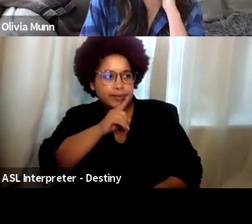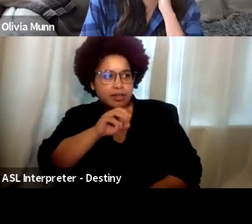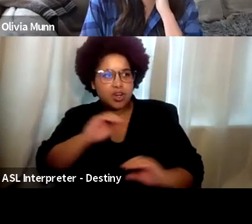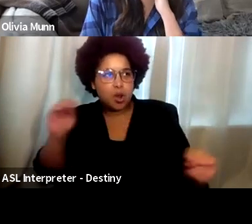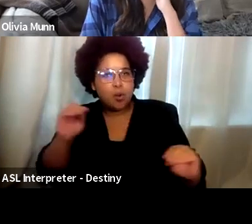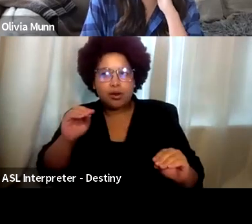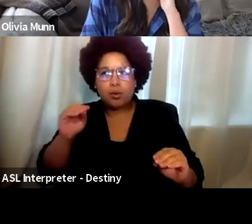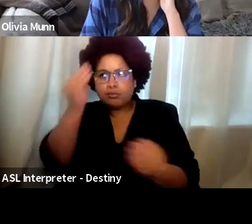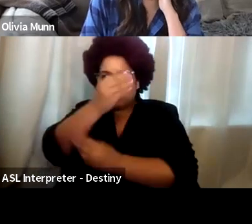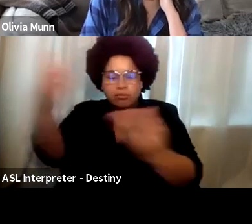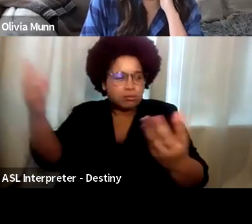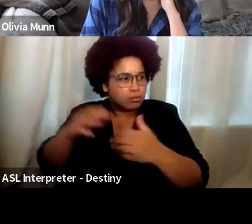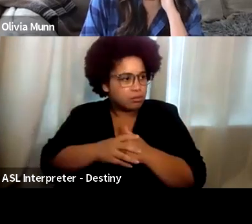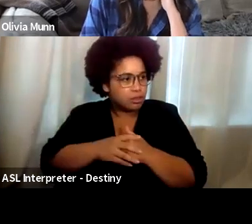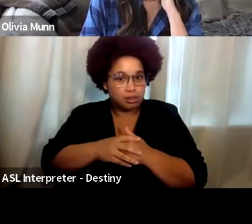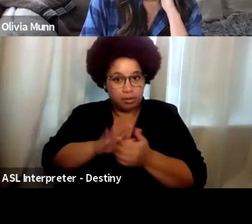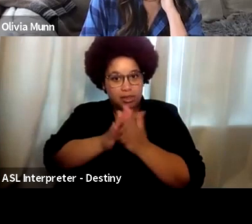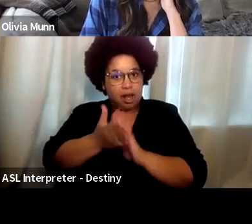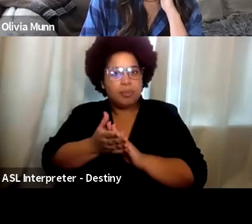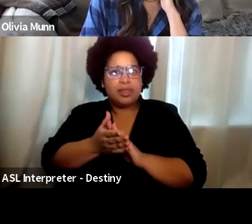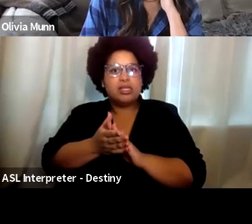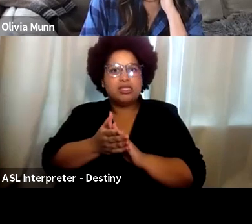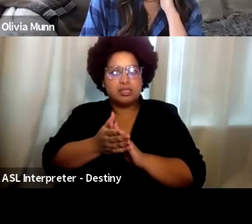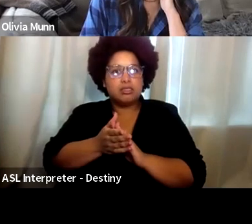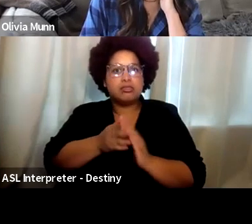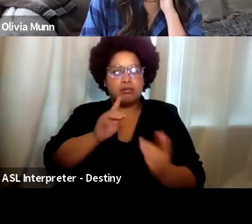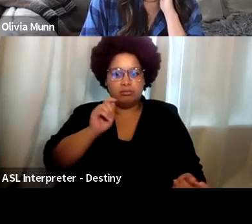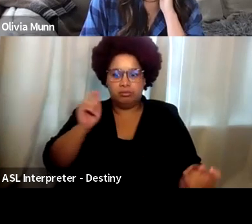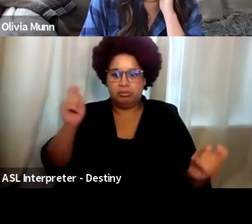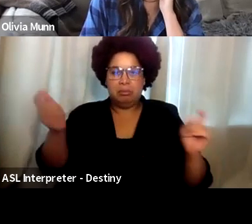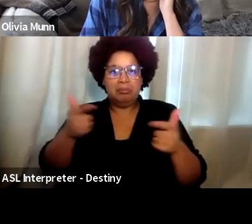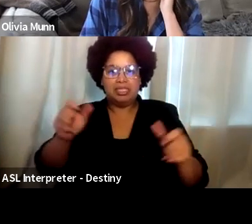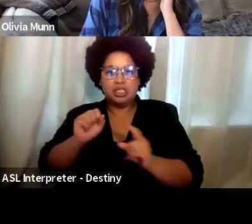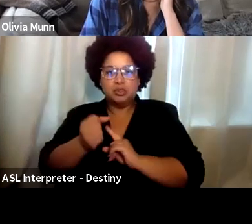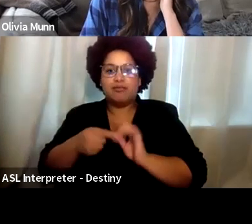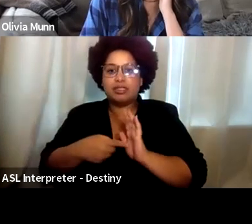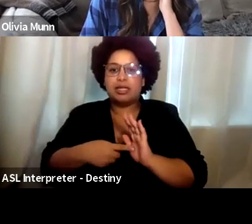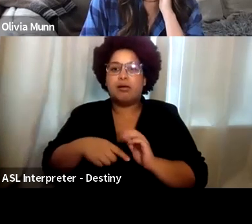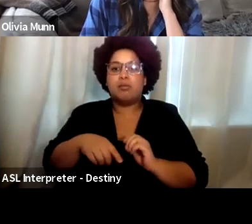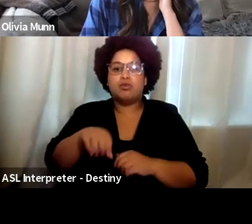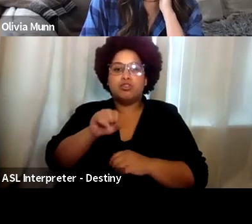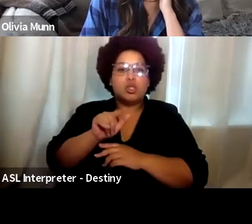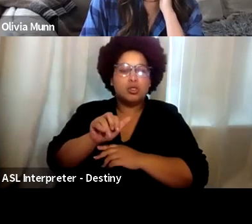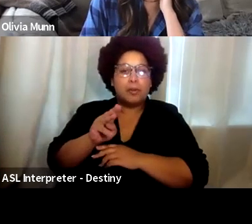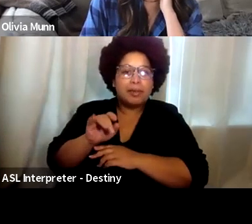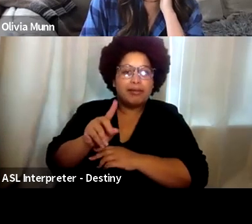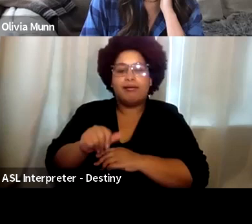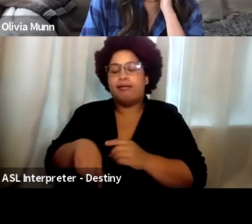it before. But it's become this snowball, and Olivia, thanks to social media platforms like TikTok and